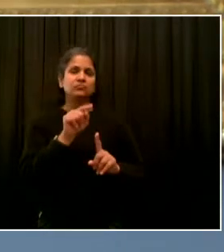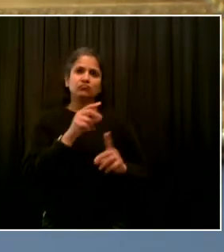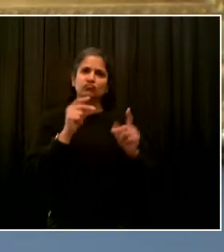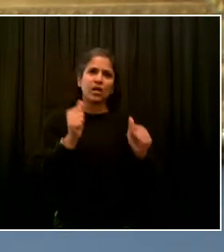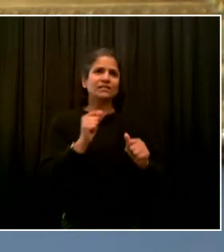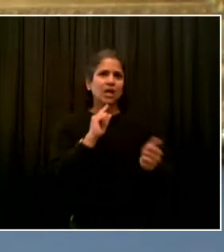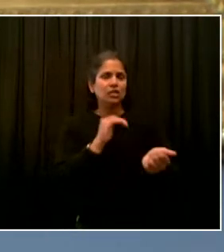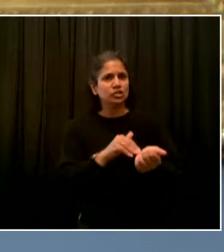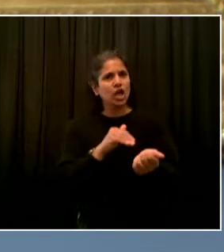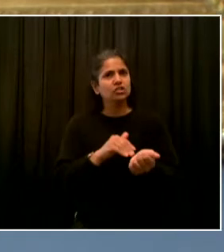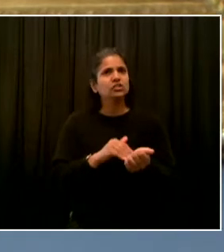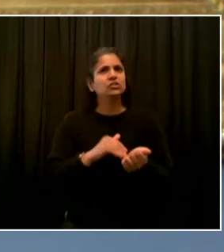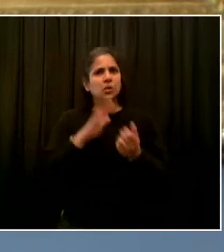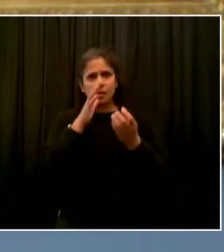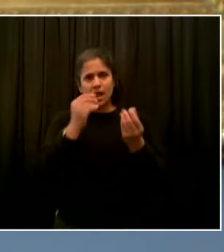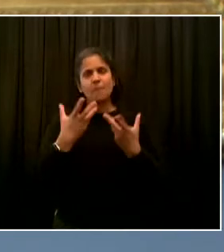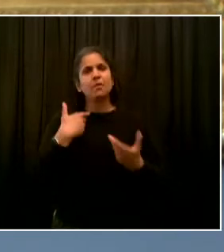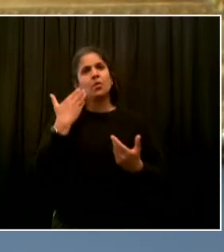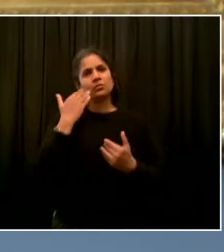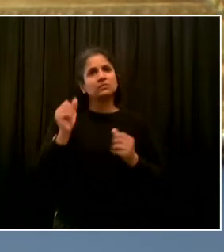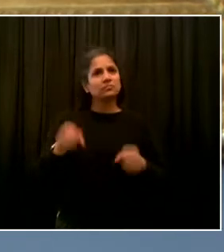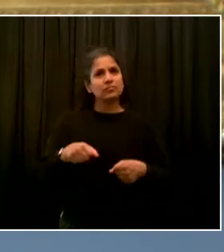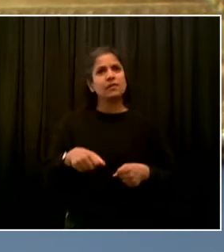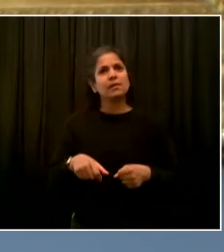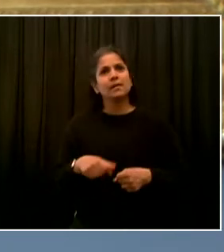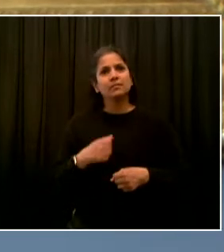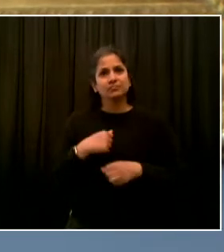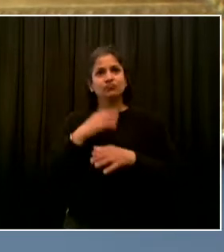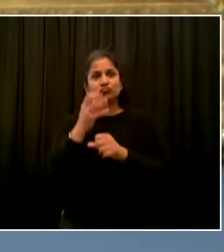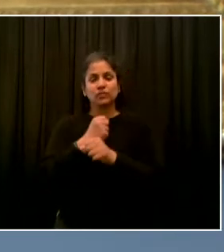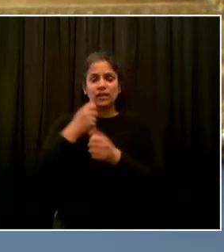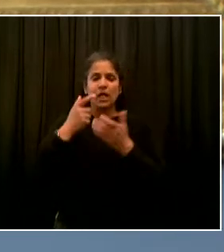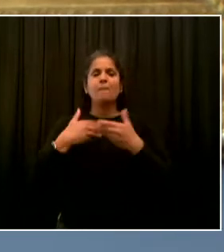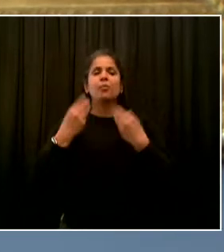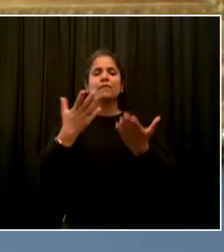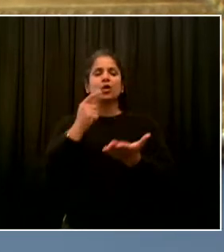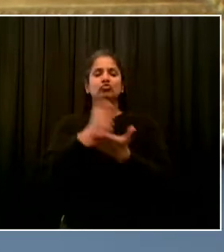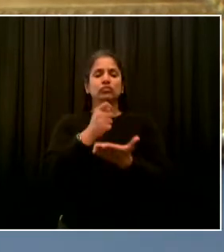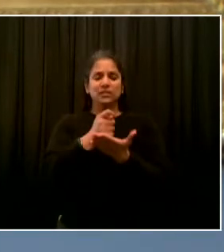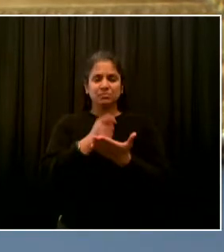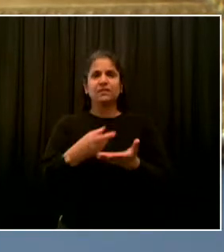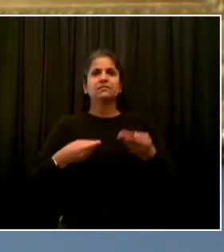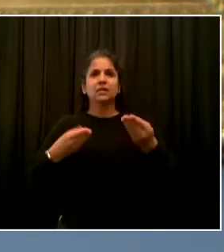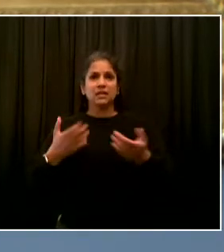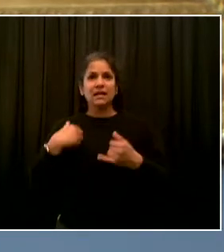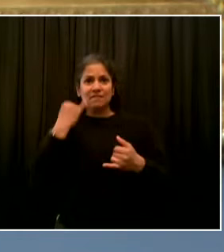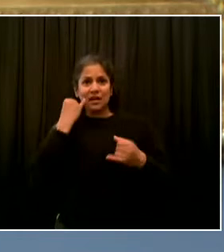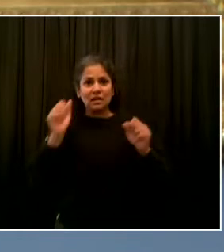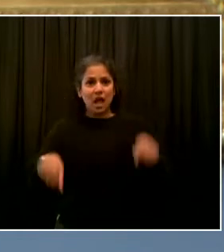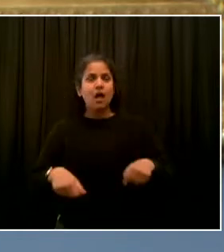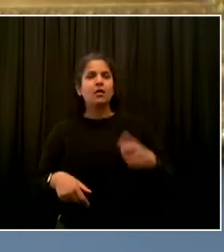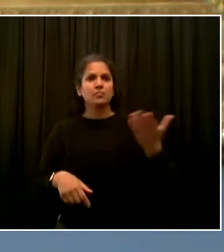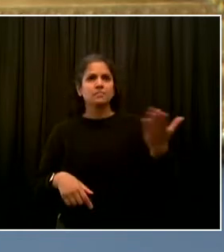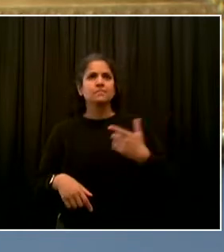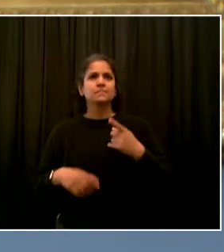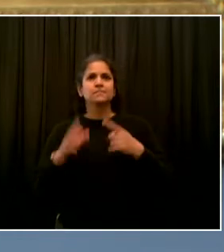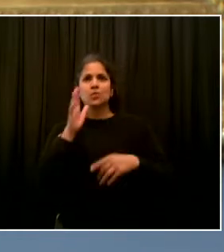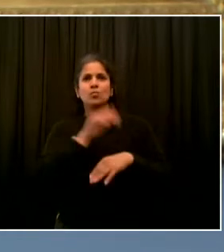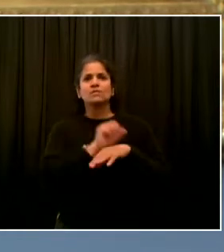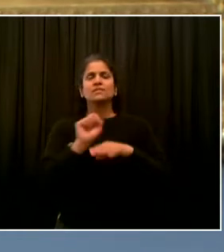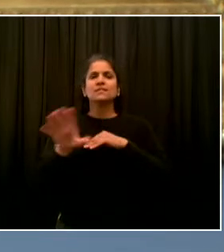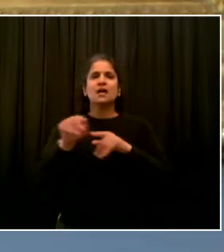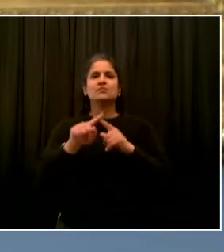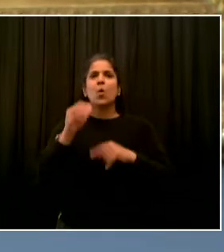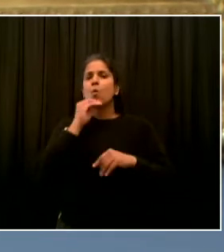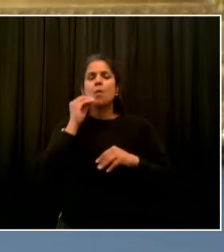one of our life-saving treatments. If you are eligible for one of these life-saving treatments, we'll send it to you in your home so you won't have to leave that